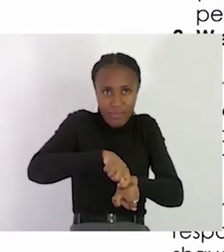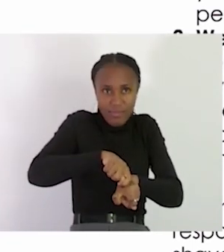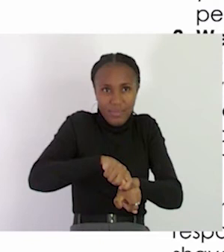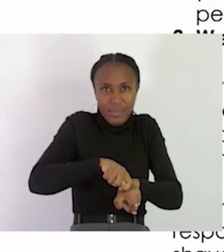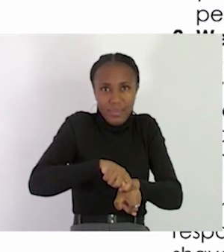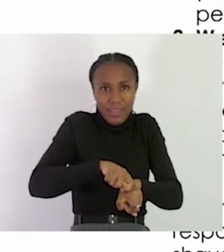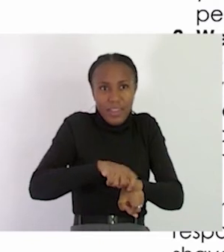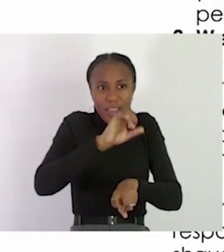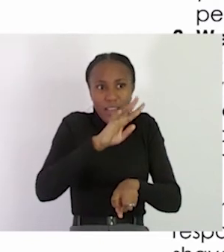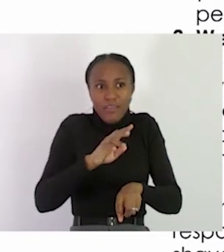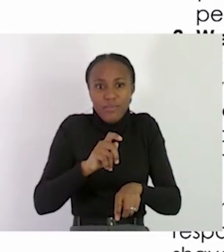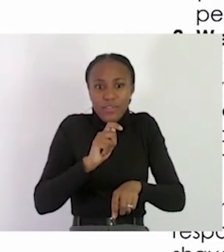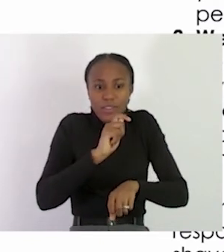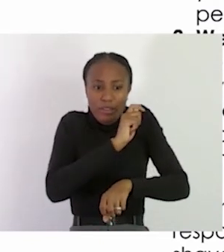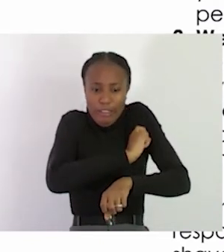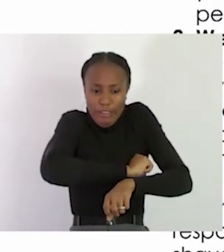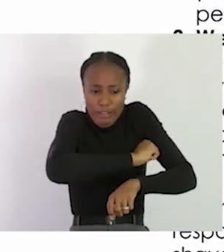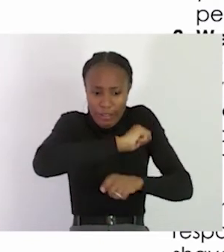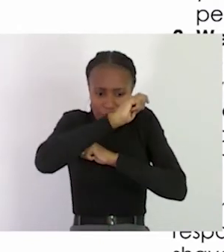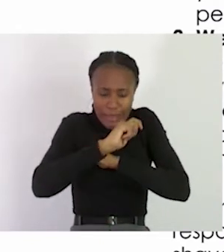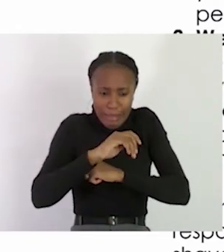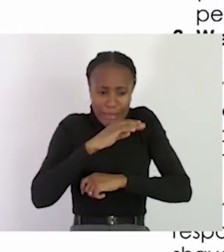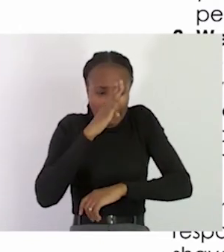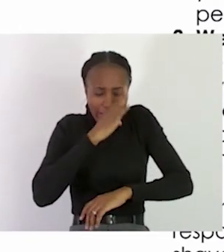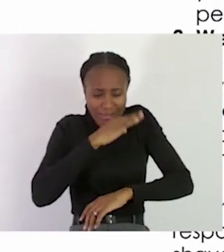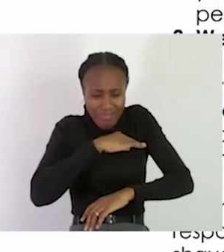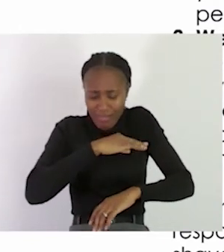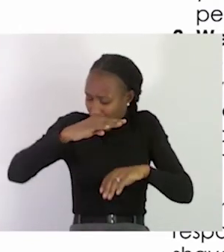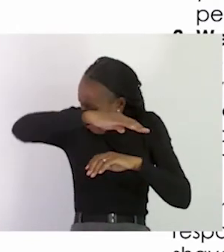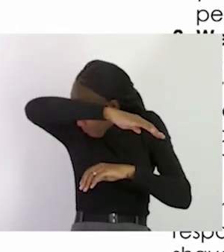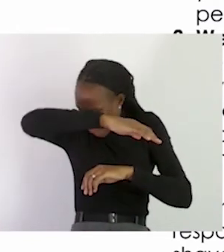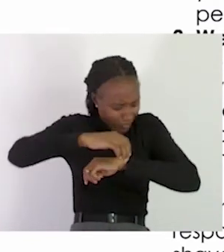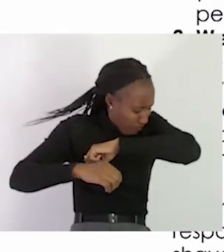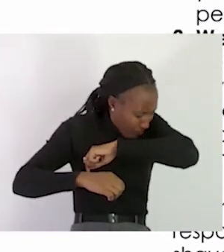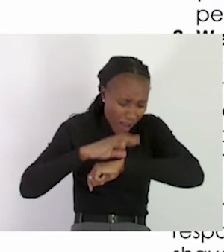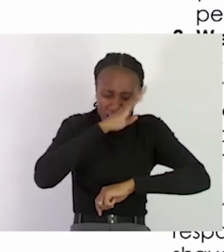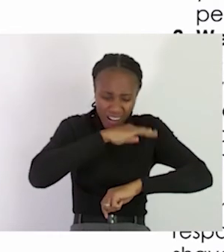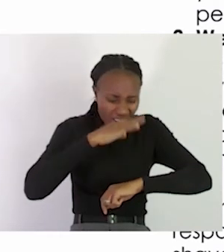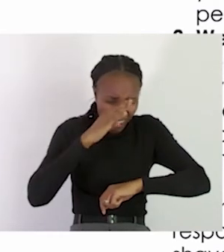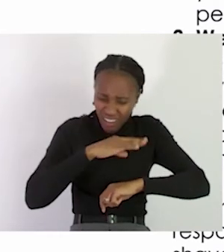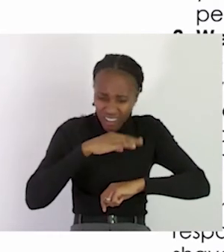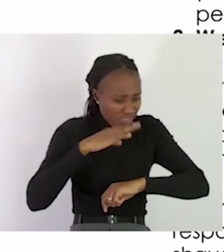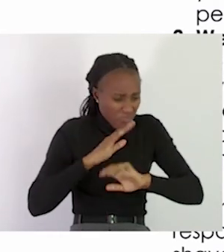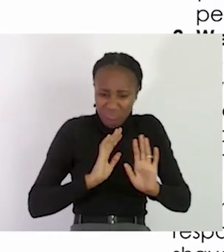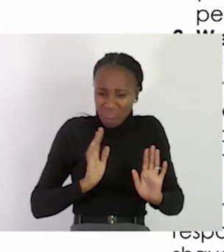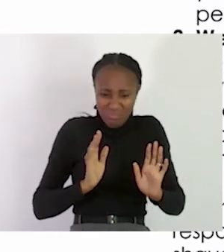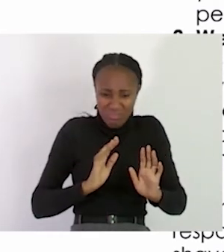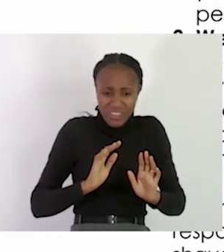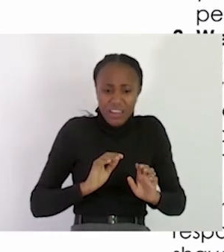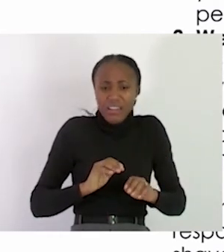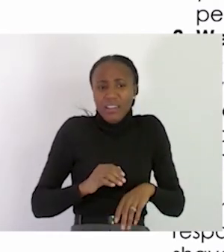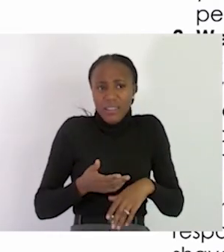your pubic hair, you are going to have some kind of smells under your armpits. There will be some kind of smells around your